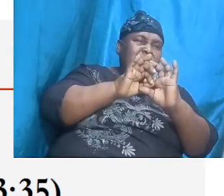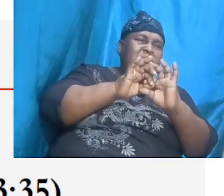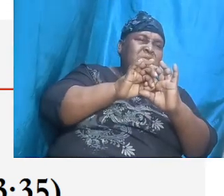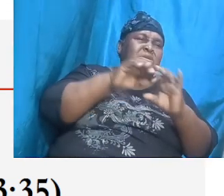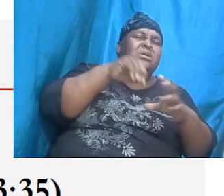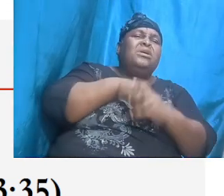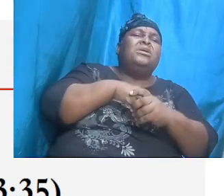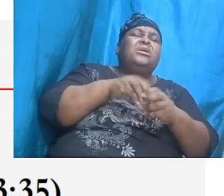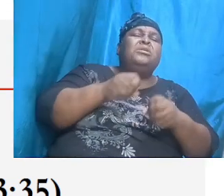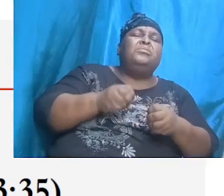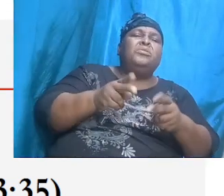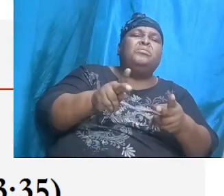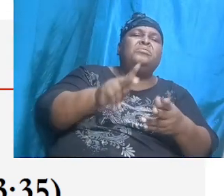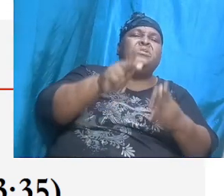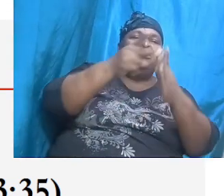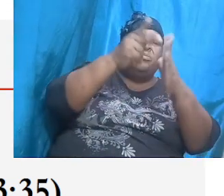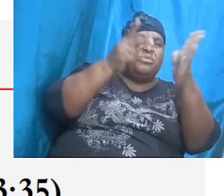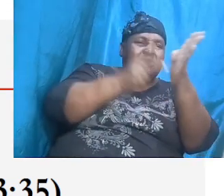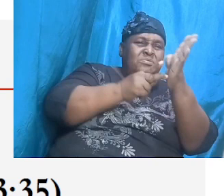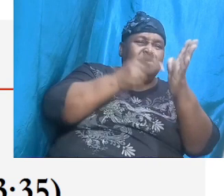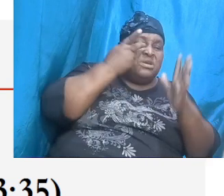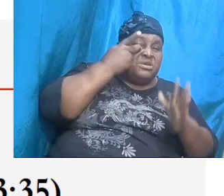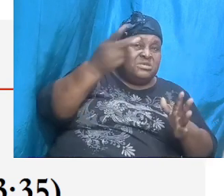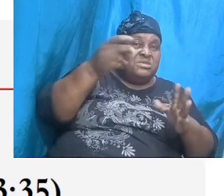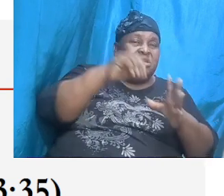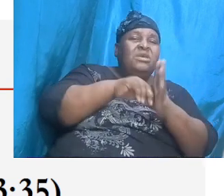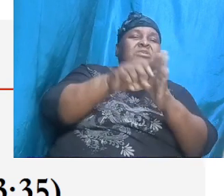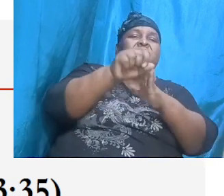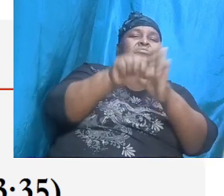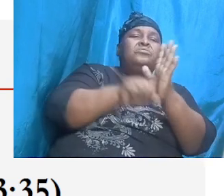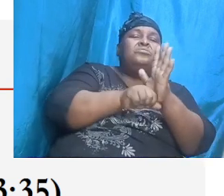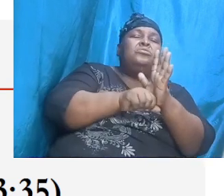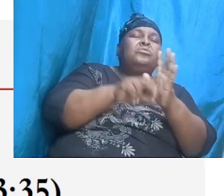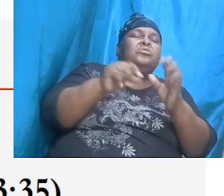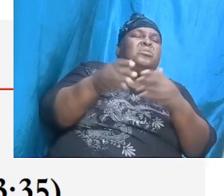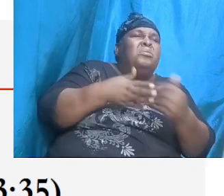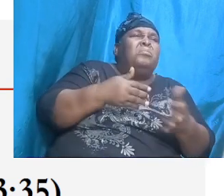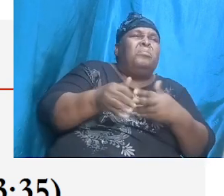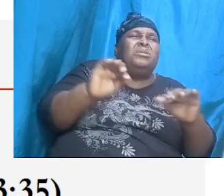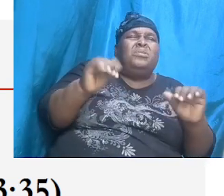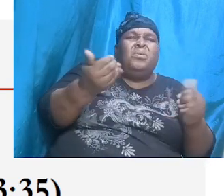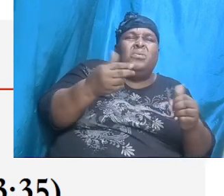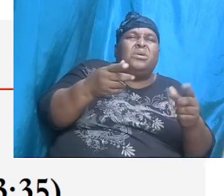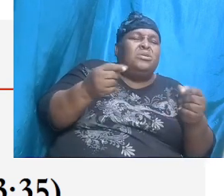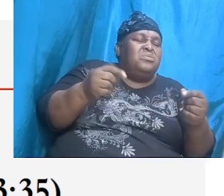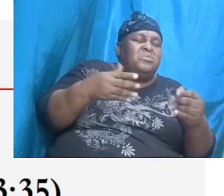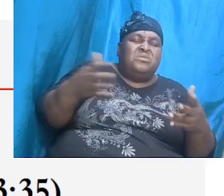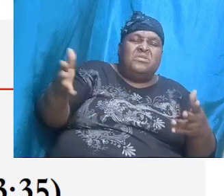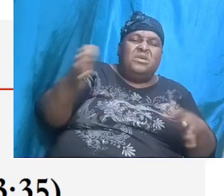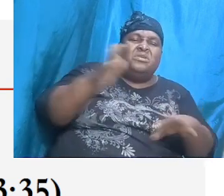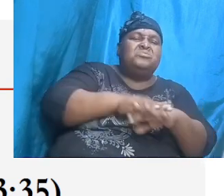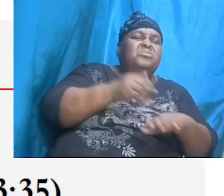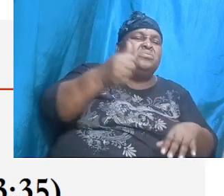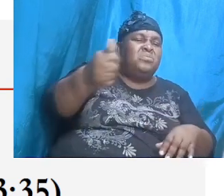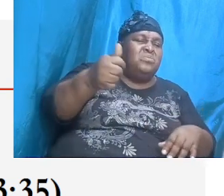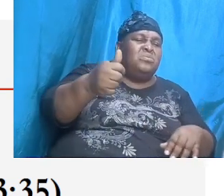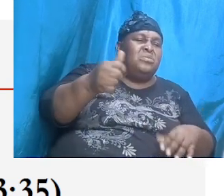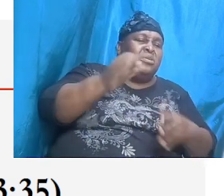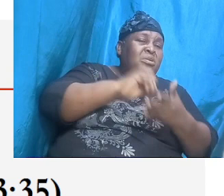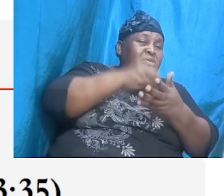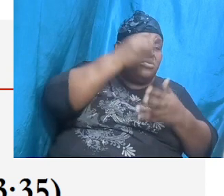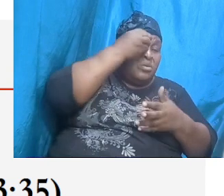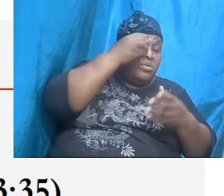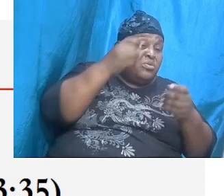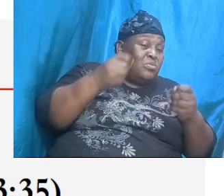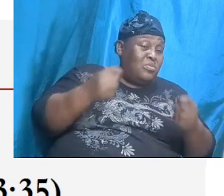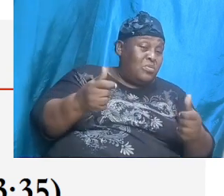principle that we see in scripture. No matter how much you think that you can accomplish things on your own, you're going to learn quickly that,